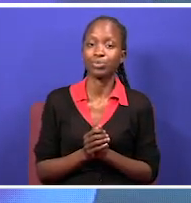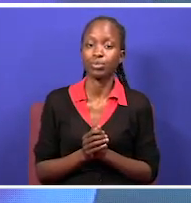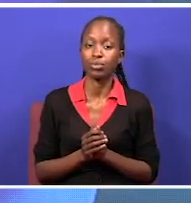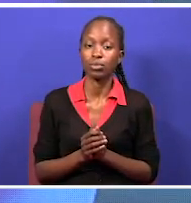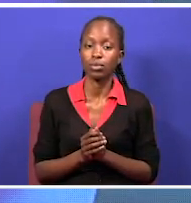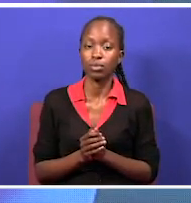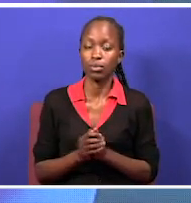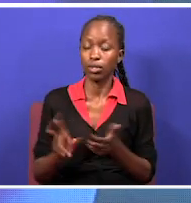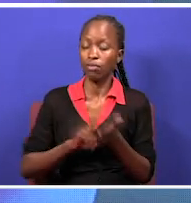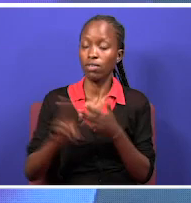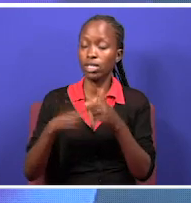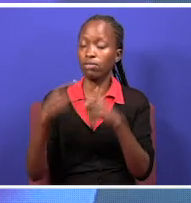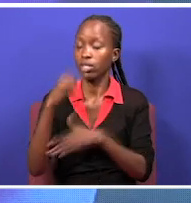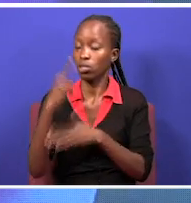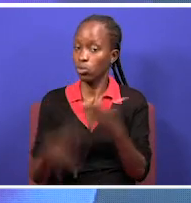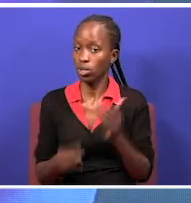Verse 7 says,